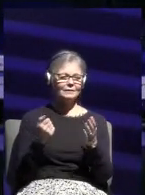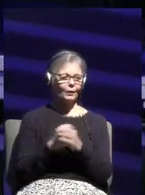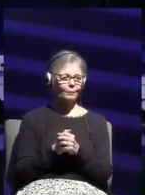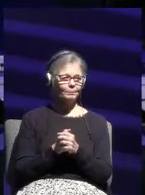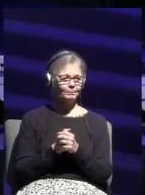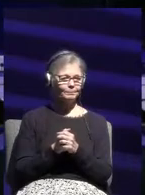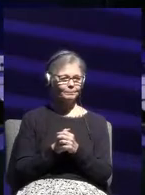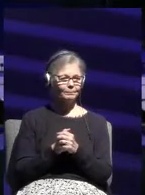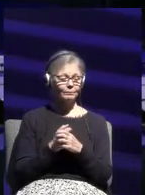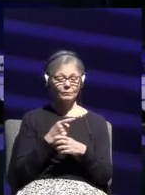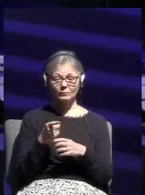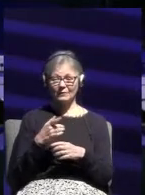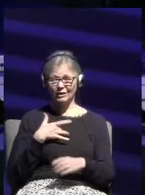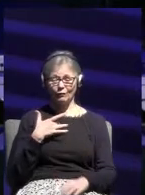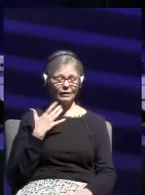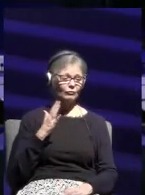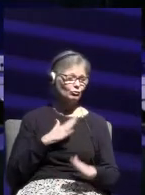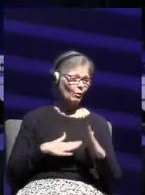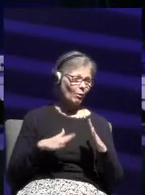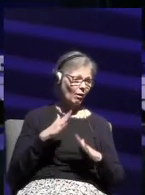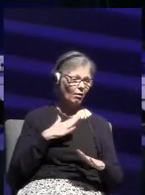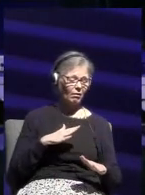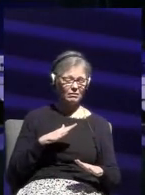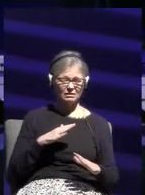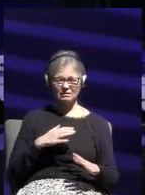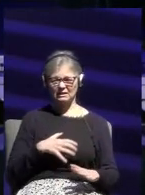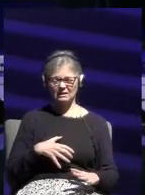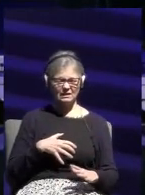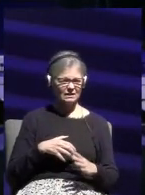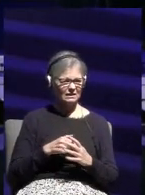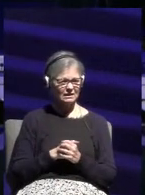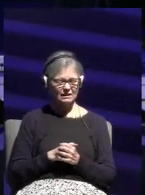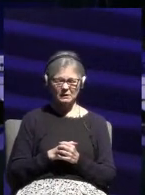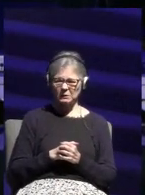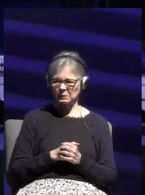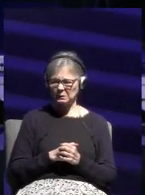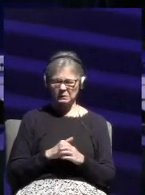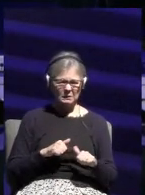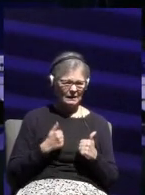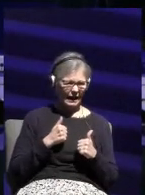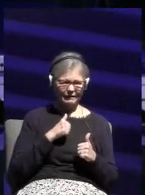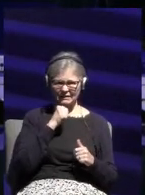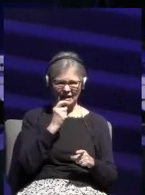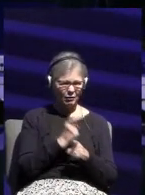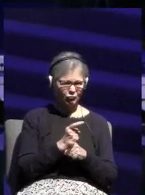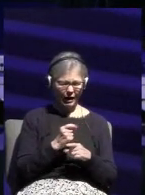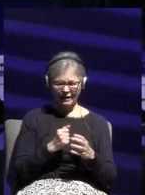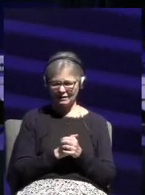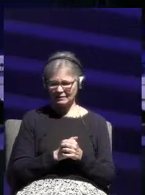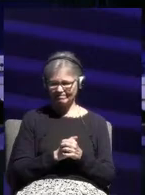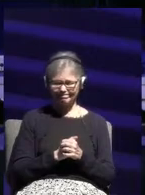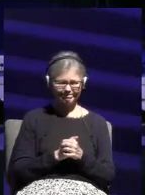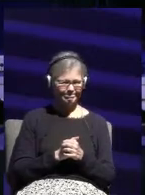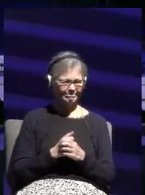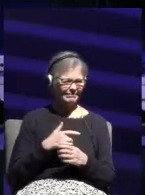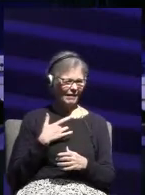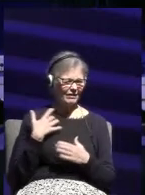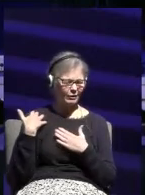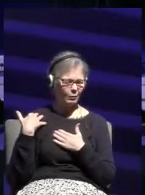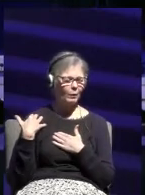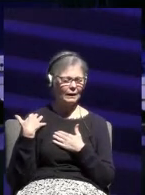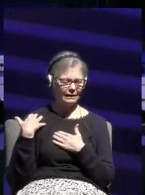feel troubled. Well, there might be an aspect in our life that we feel weighted